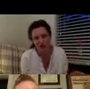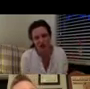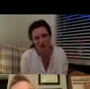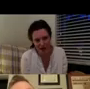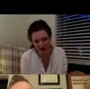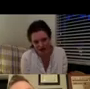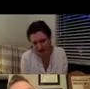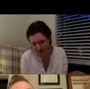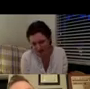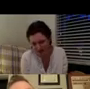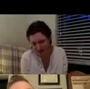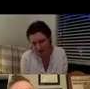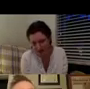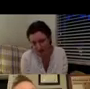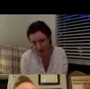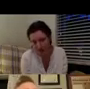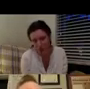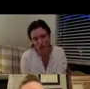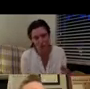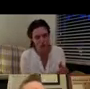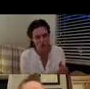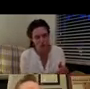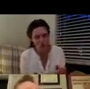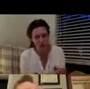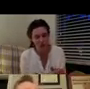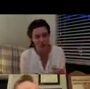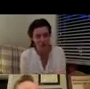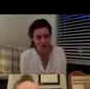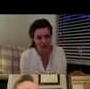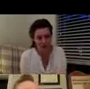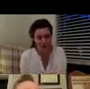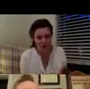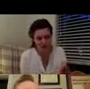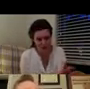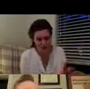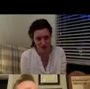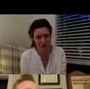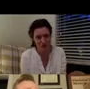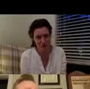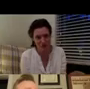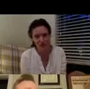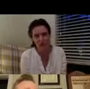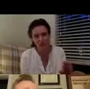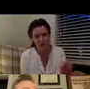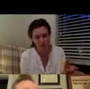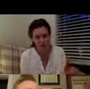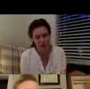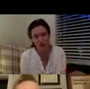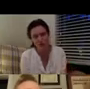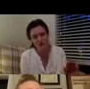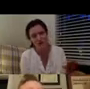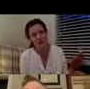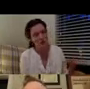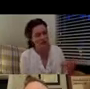in our lives. Is that, did I hear you right? Or the first idea I had was a little bit different than that. The first idea that I thought you were